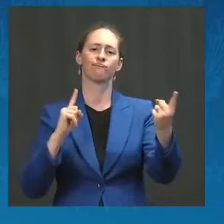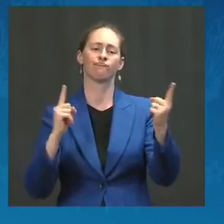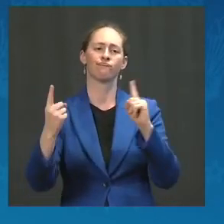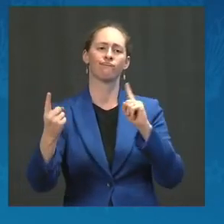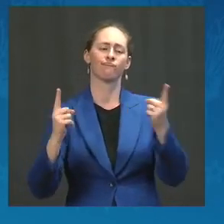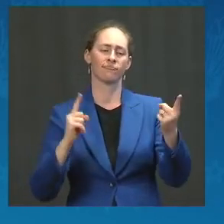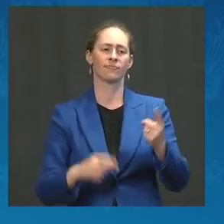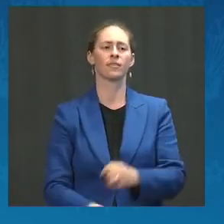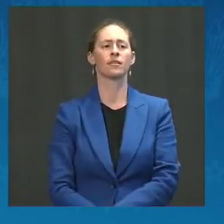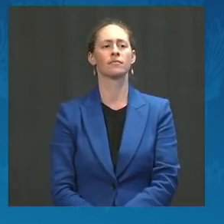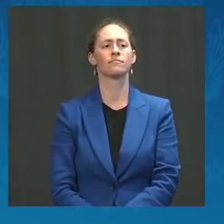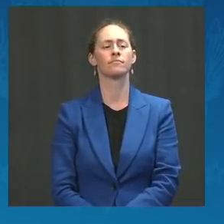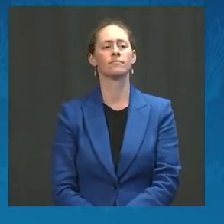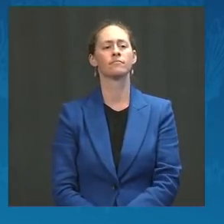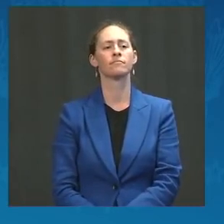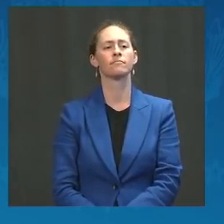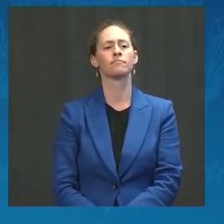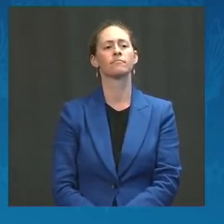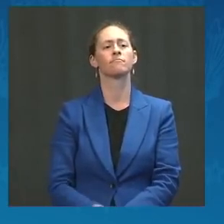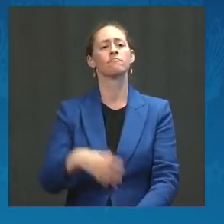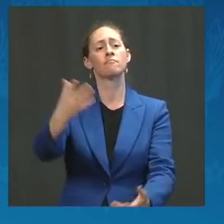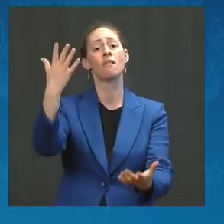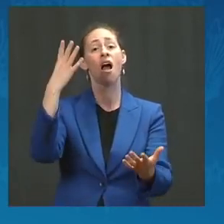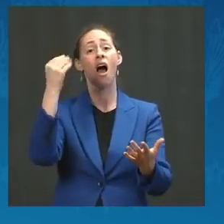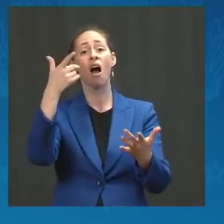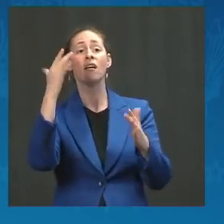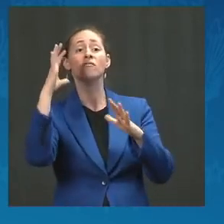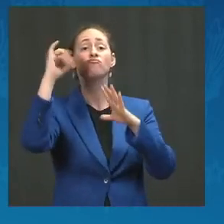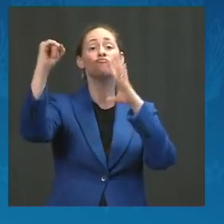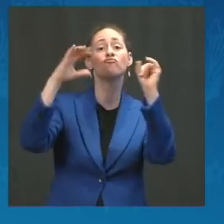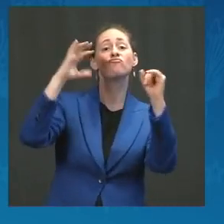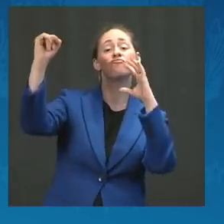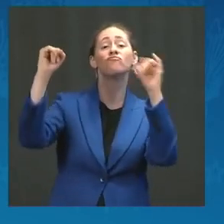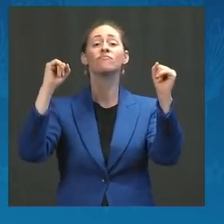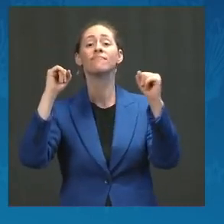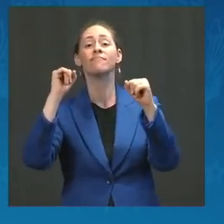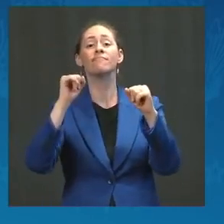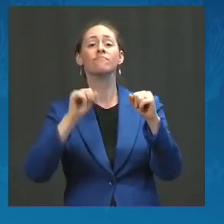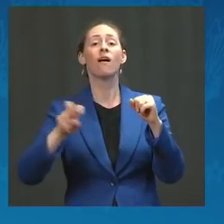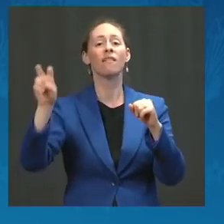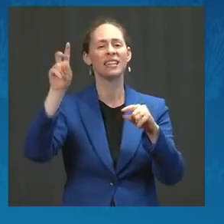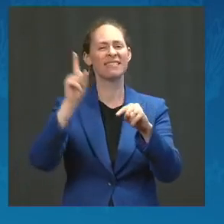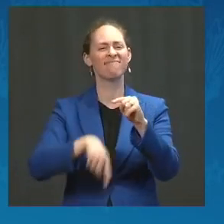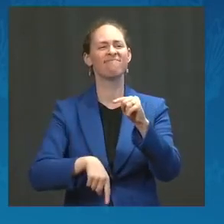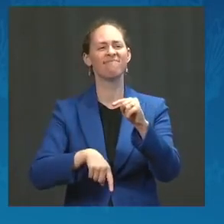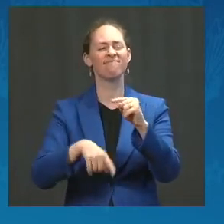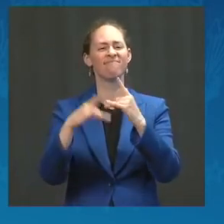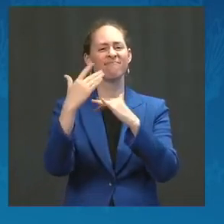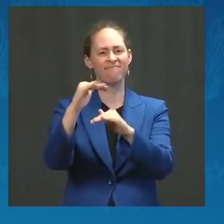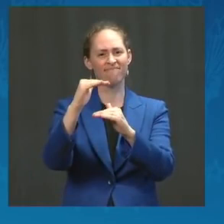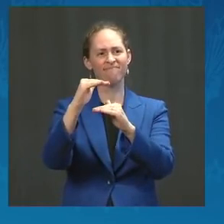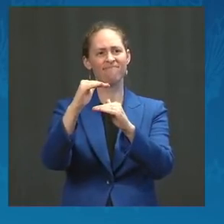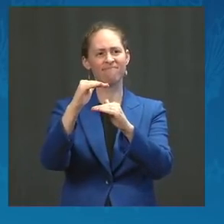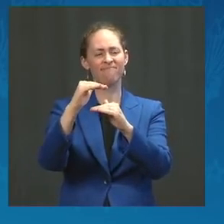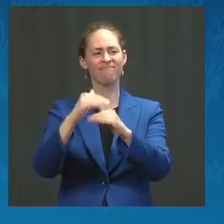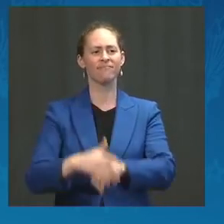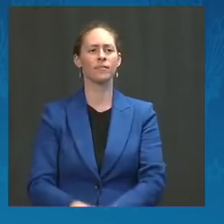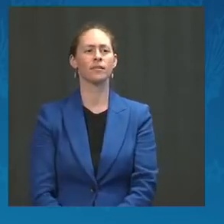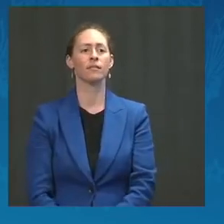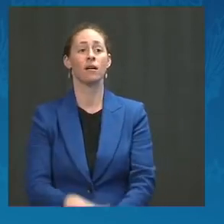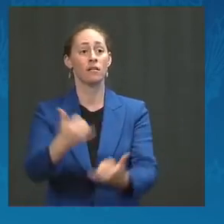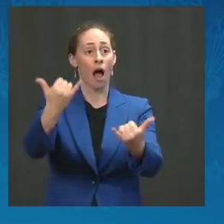Likewise, today, I'm directing my administration to take steps to apply similar standards to all federal